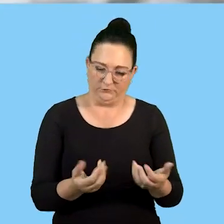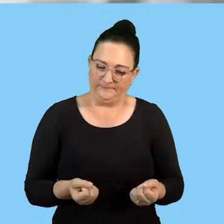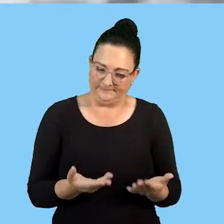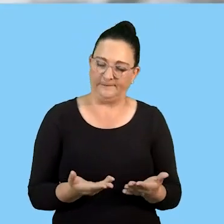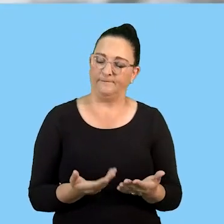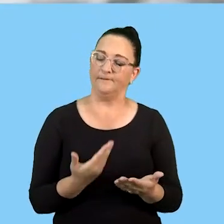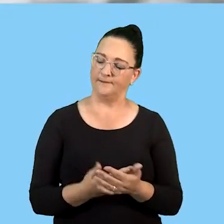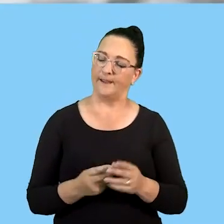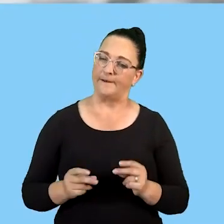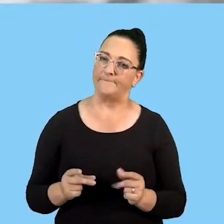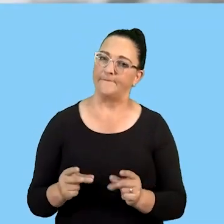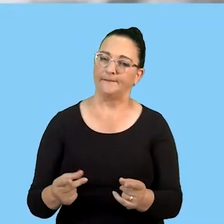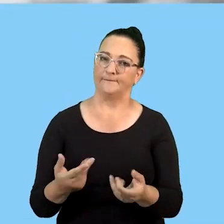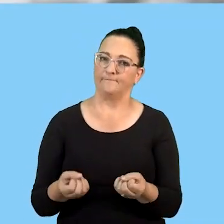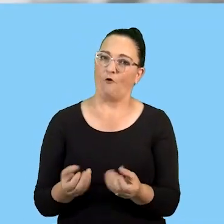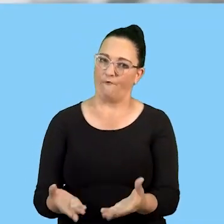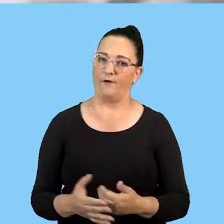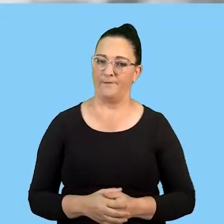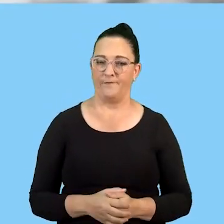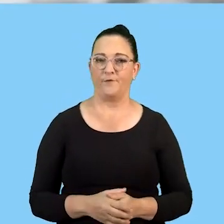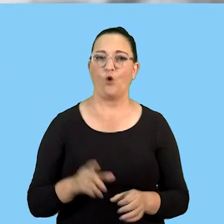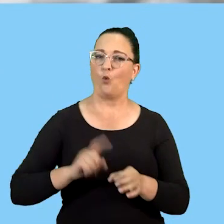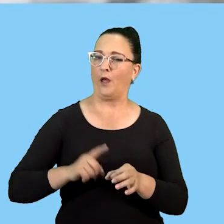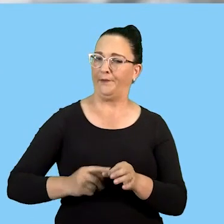offered effectively and of quality.